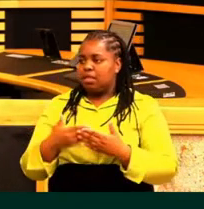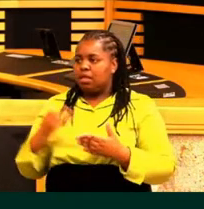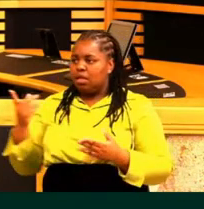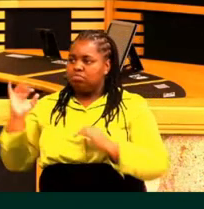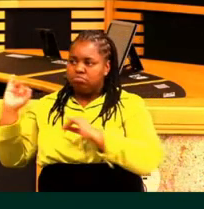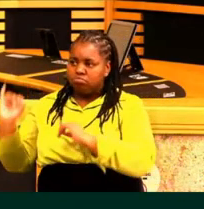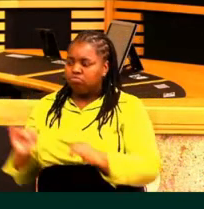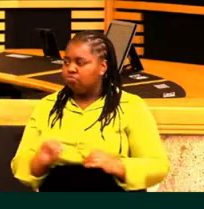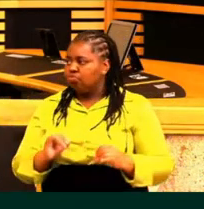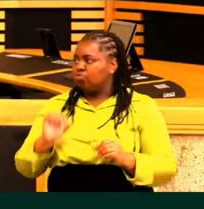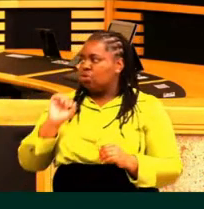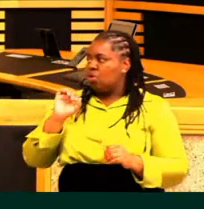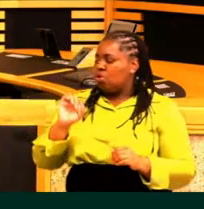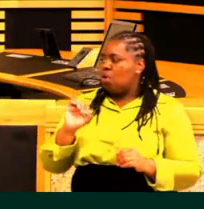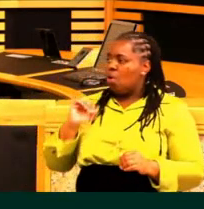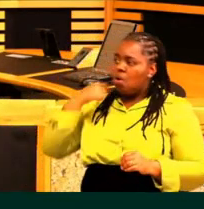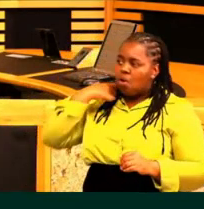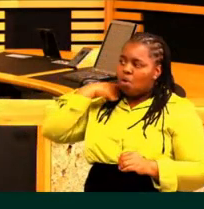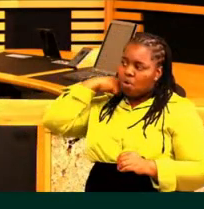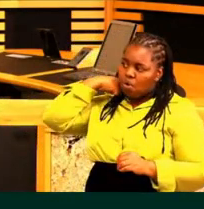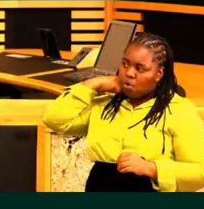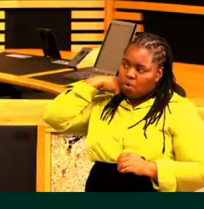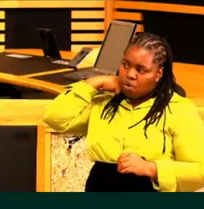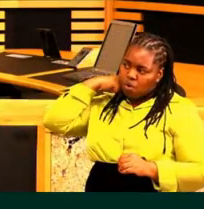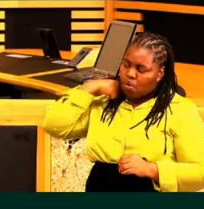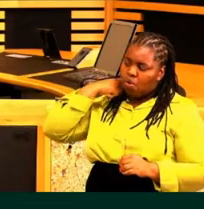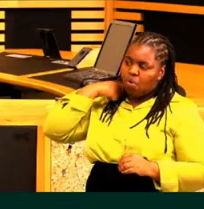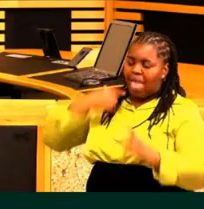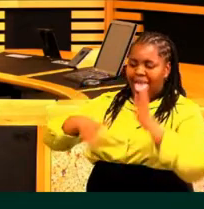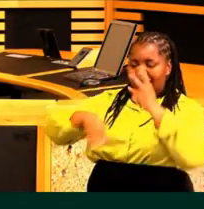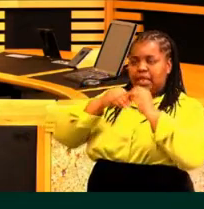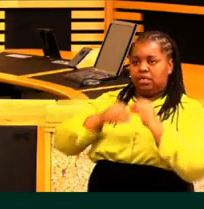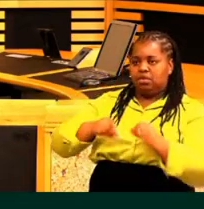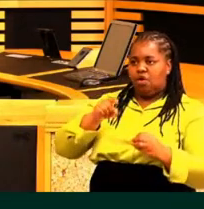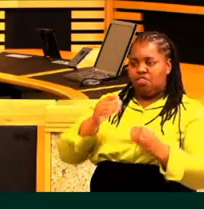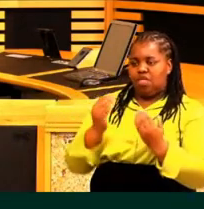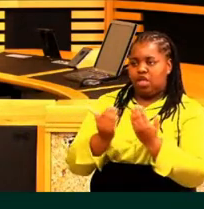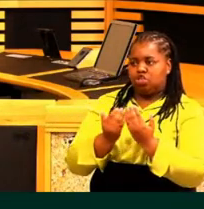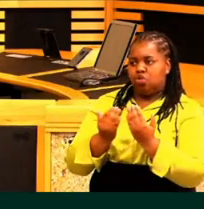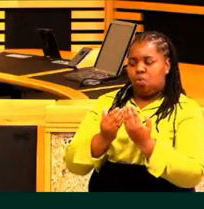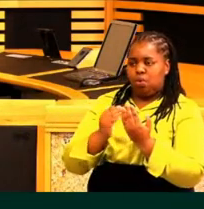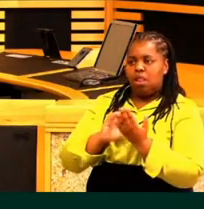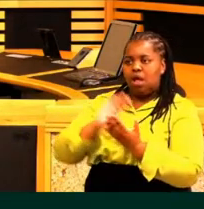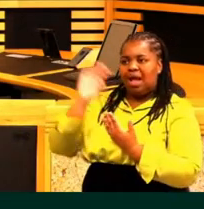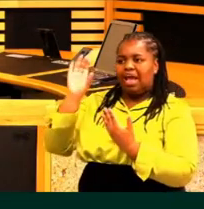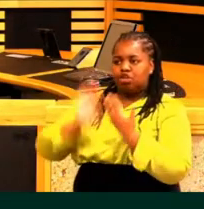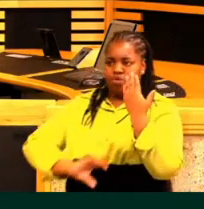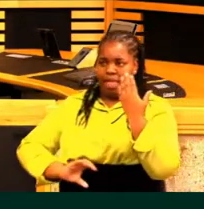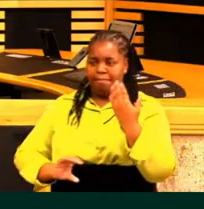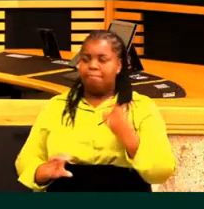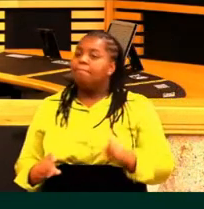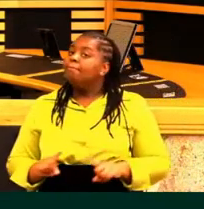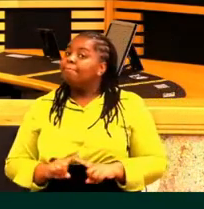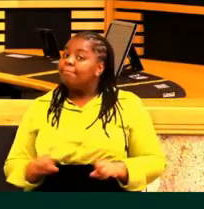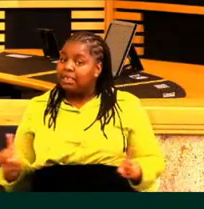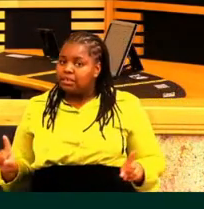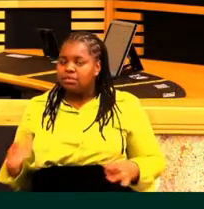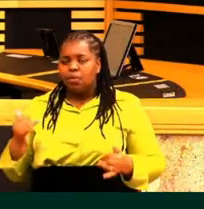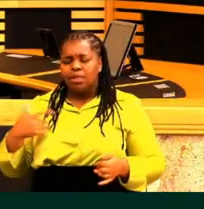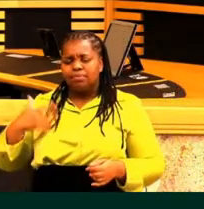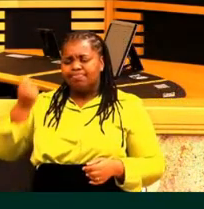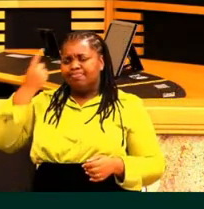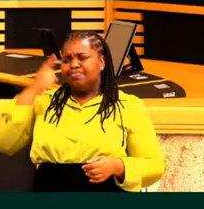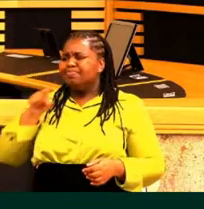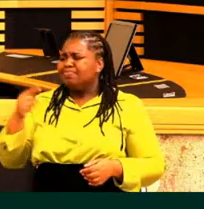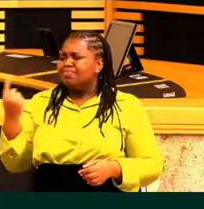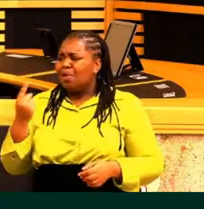introduce Robotics and coding into the school syllabus however we've realized that